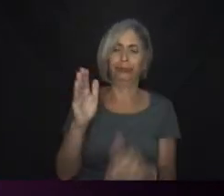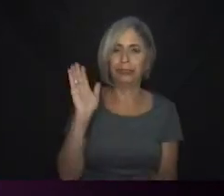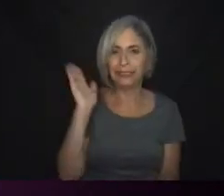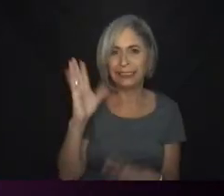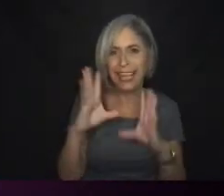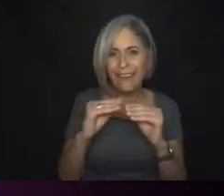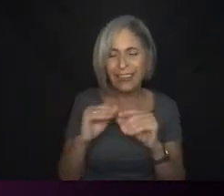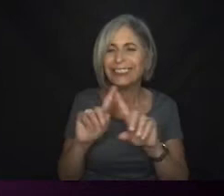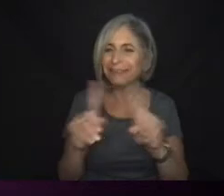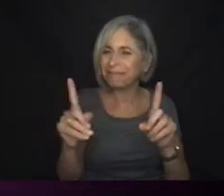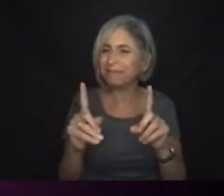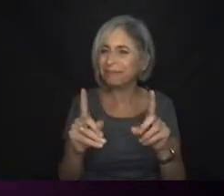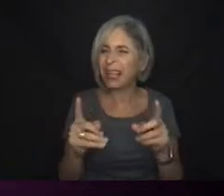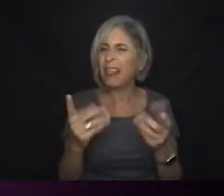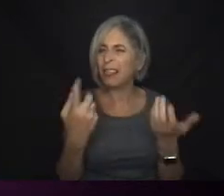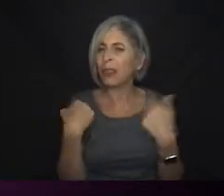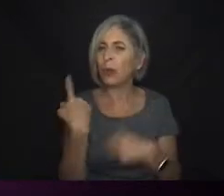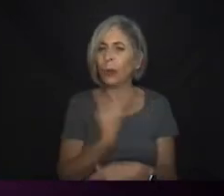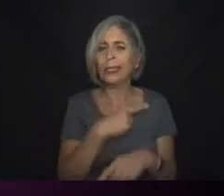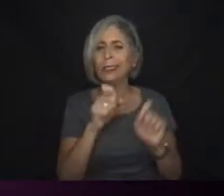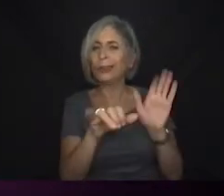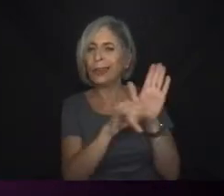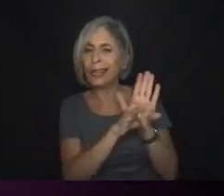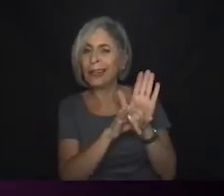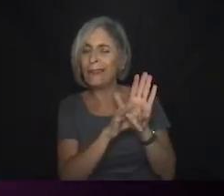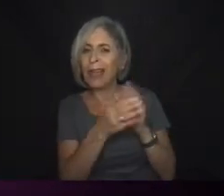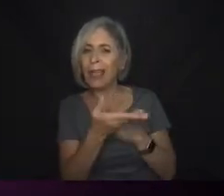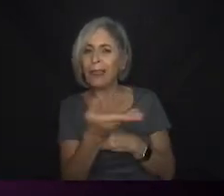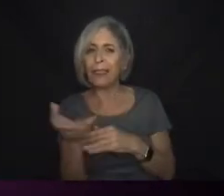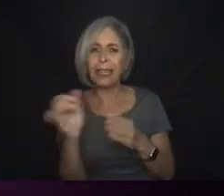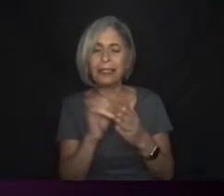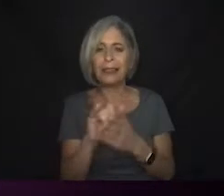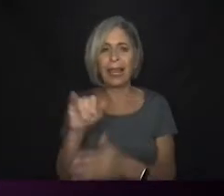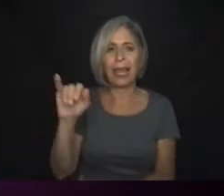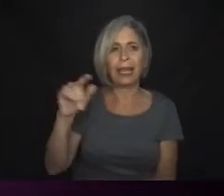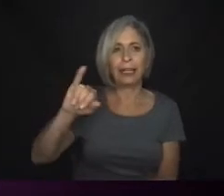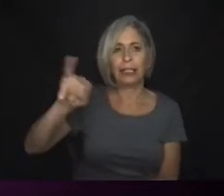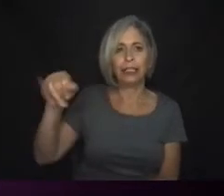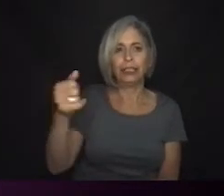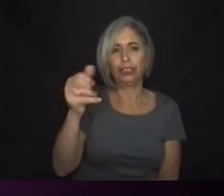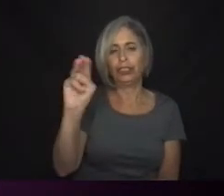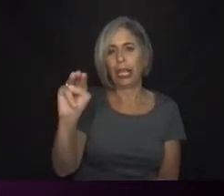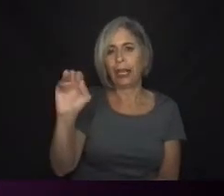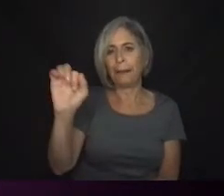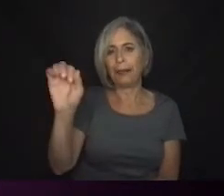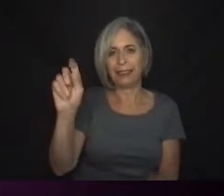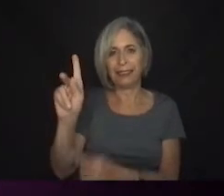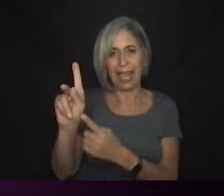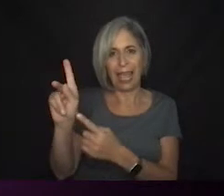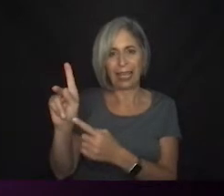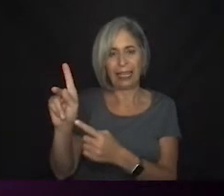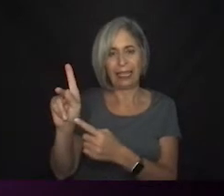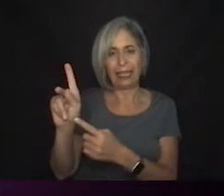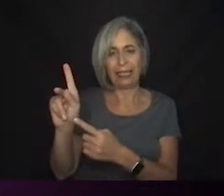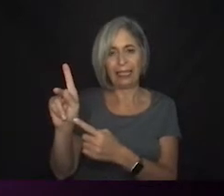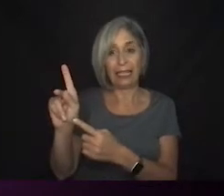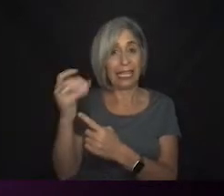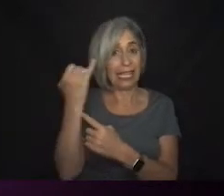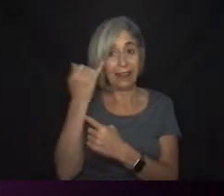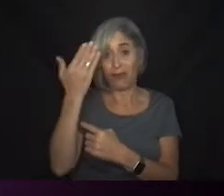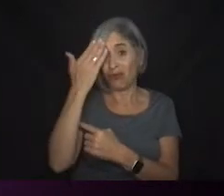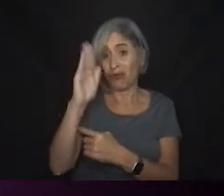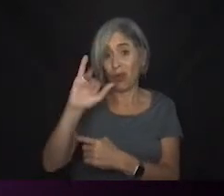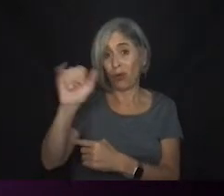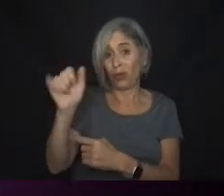that, let's identify things that Jamstack apps have in common. I say Jamstack here. For those of you who aren't familiar